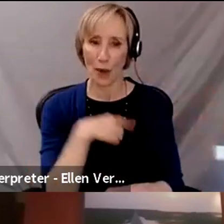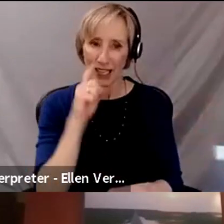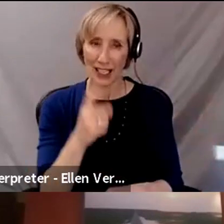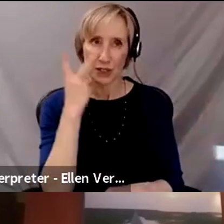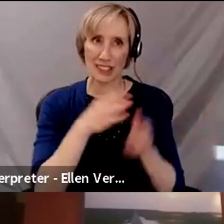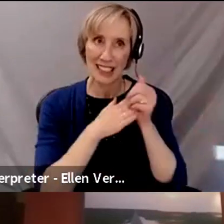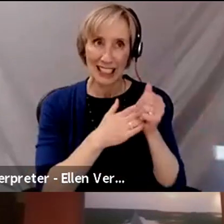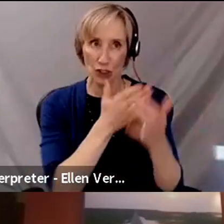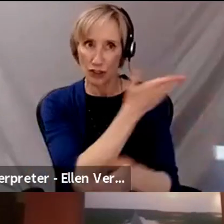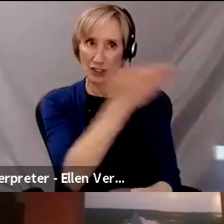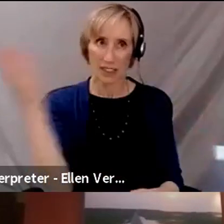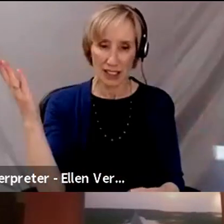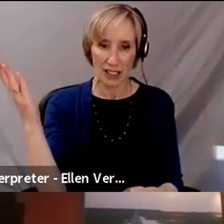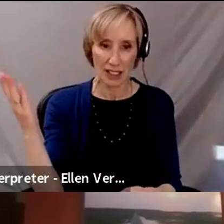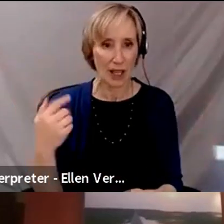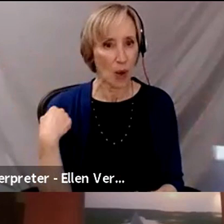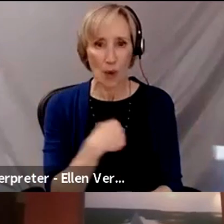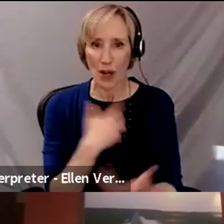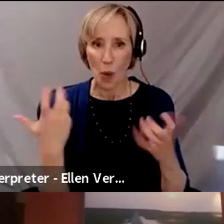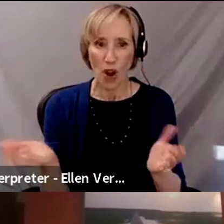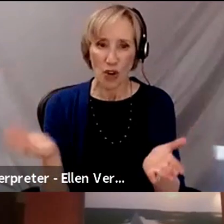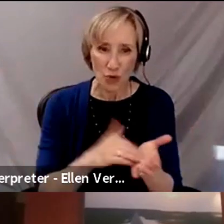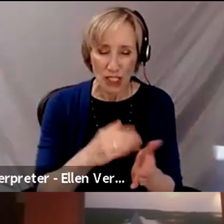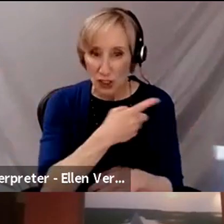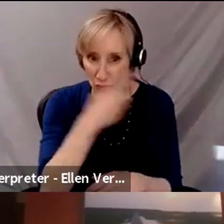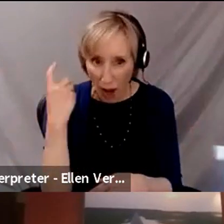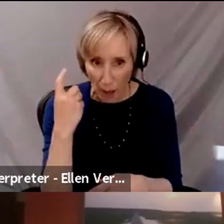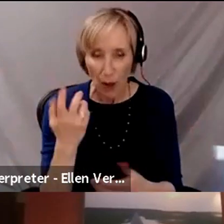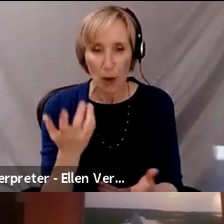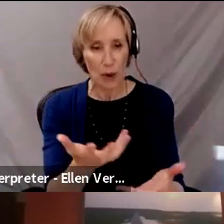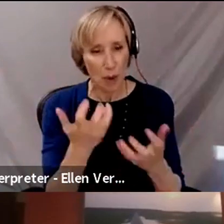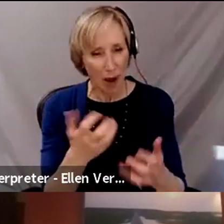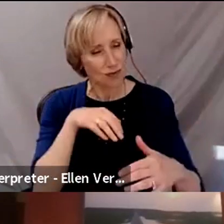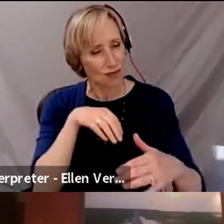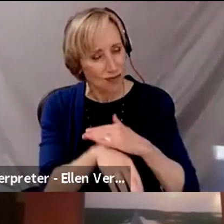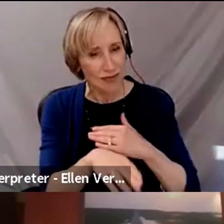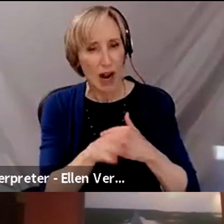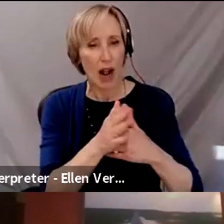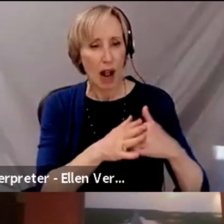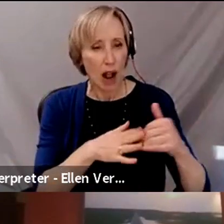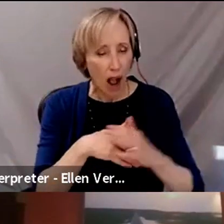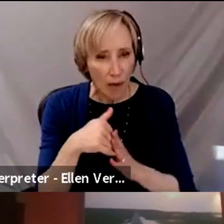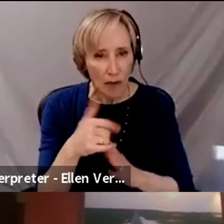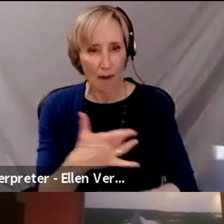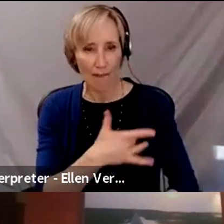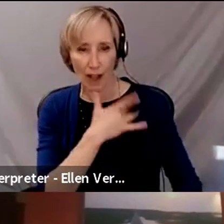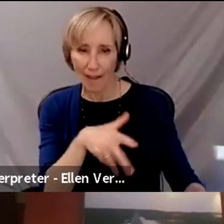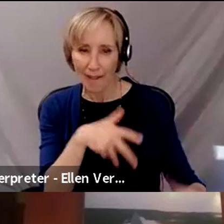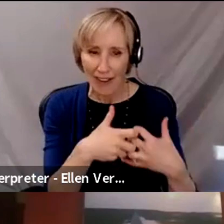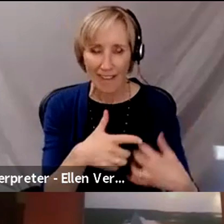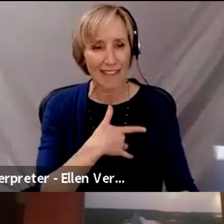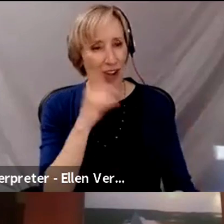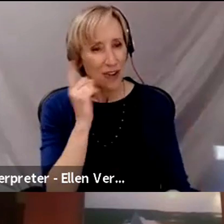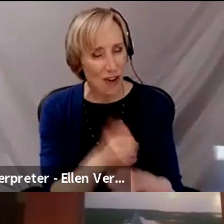of re-traumatization, right, and we want things to be accessible, we have to make sure that those services are accessible in that